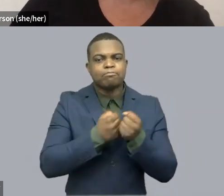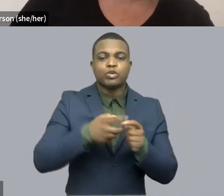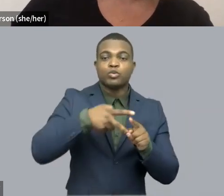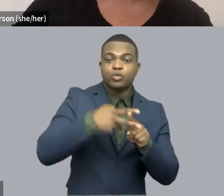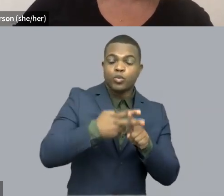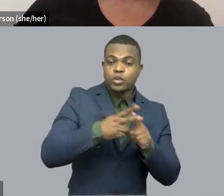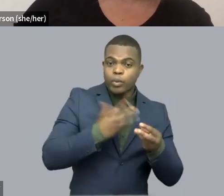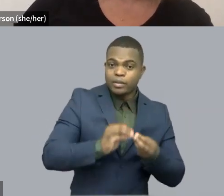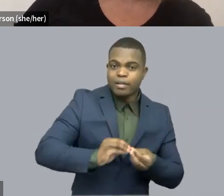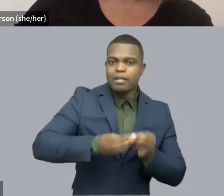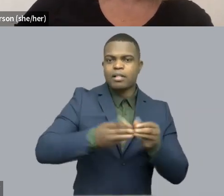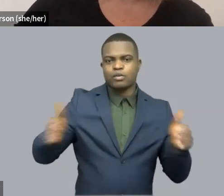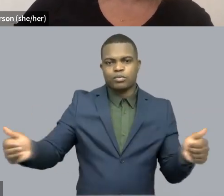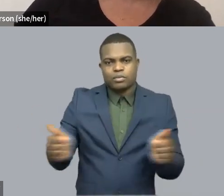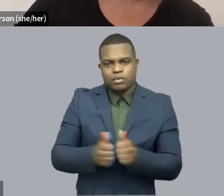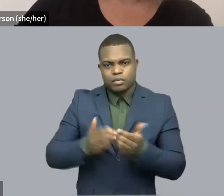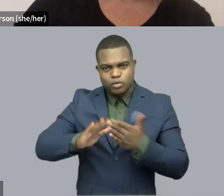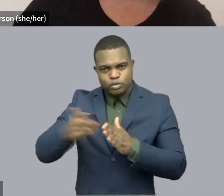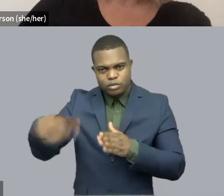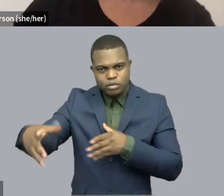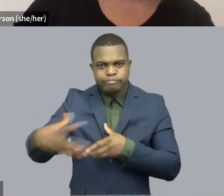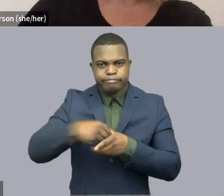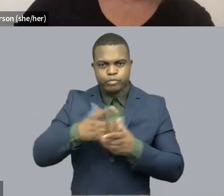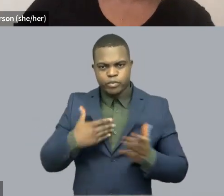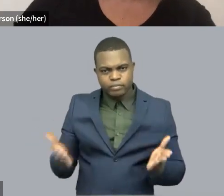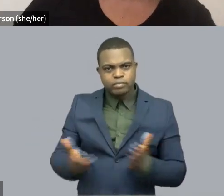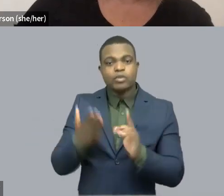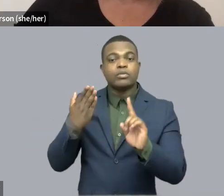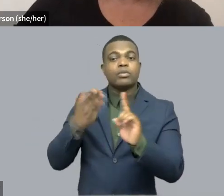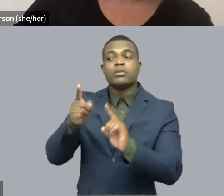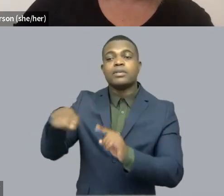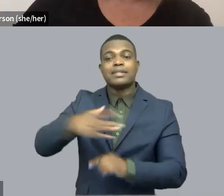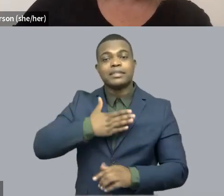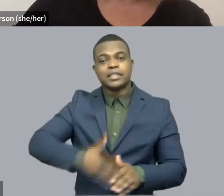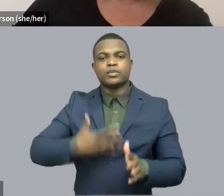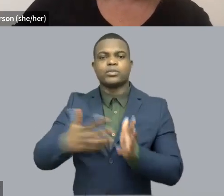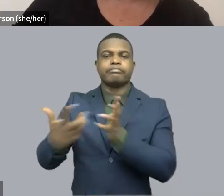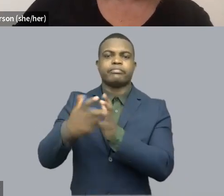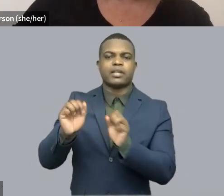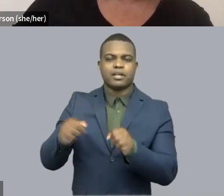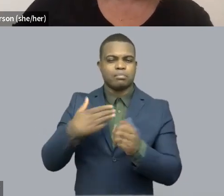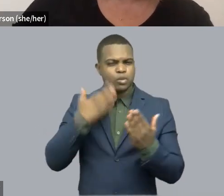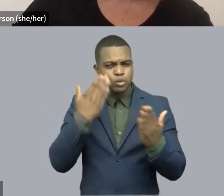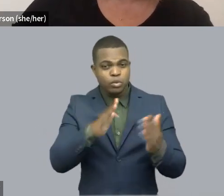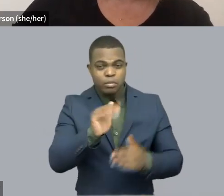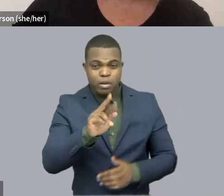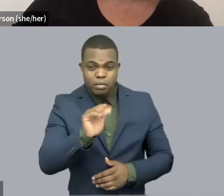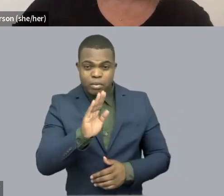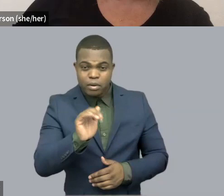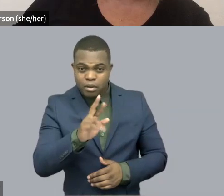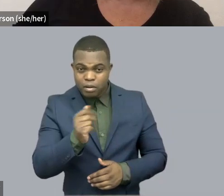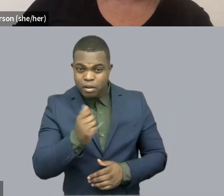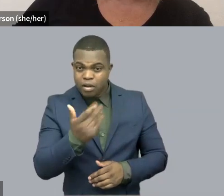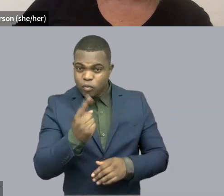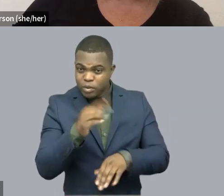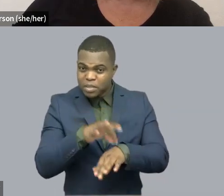I'm eager to hear from Matti. We still have time, like how you see also the kind of like